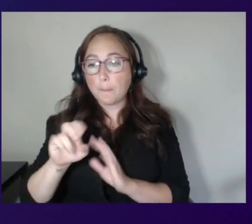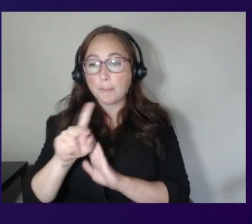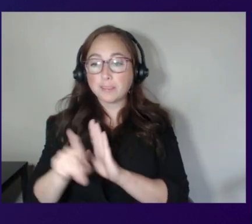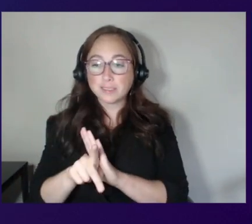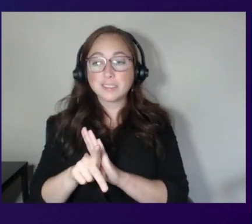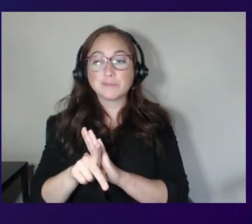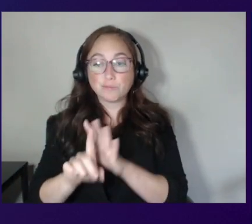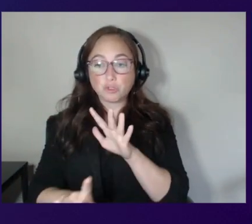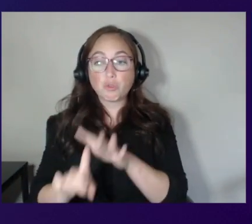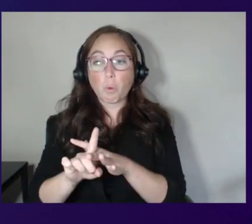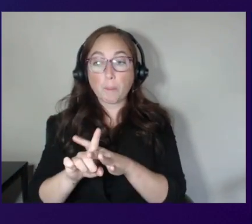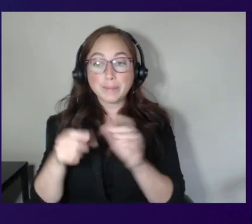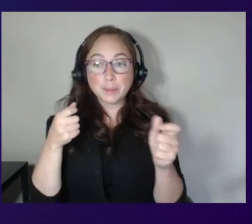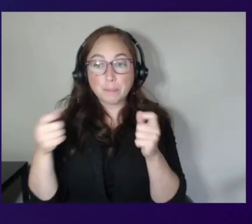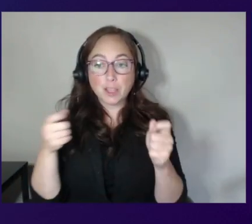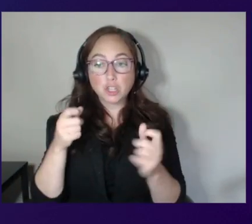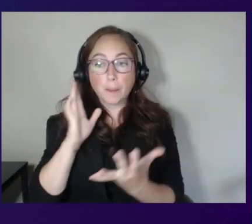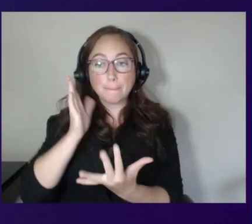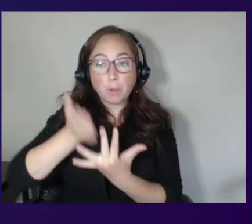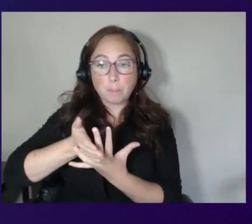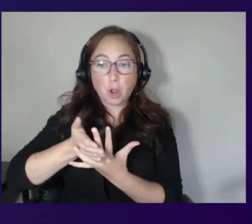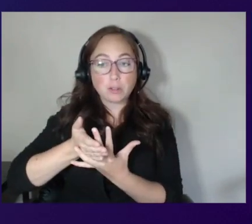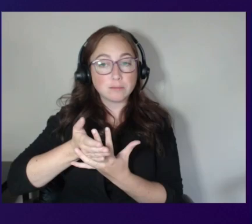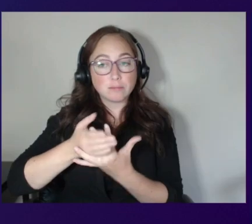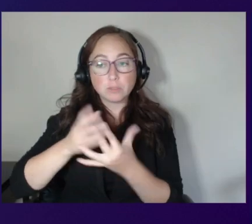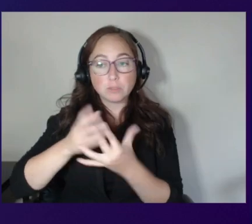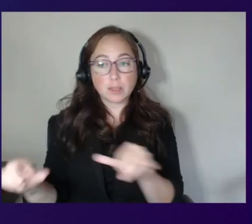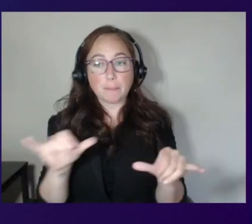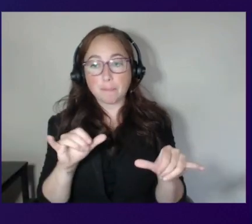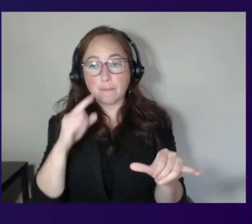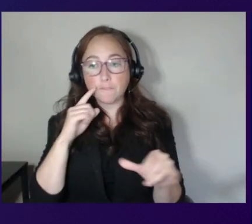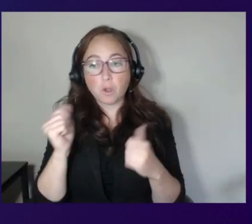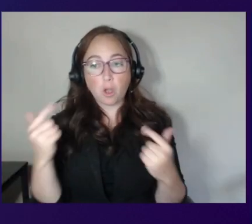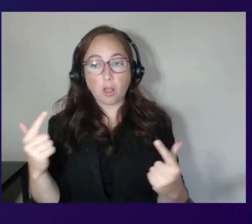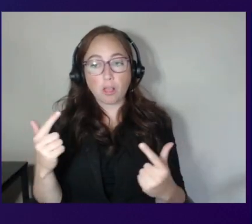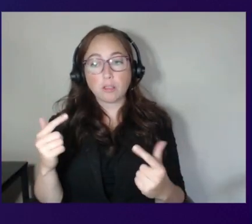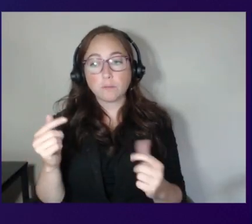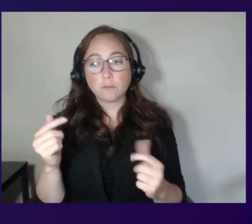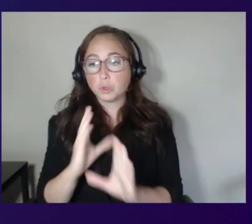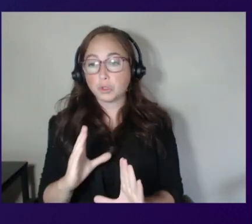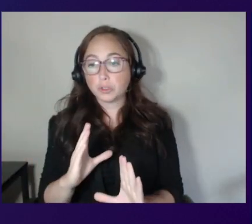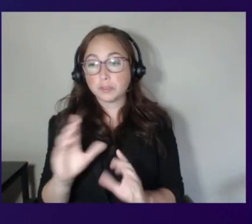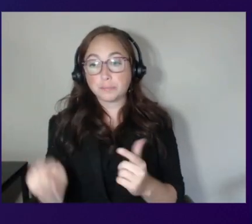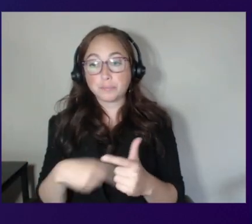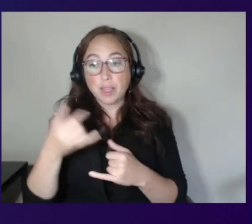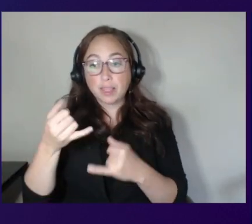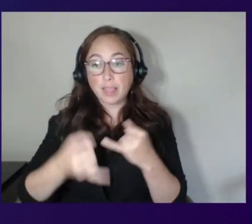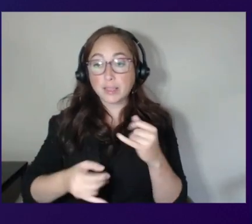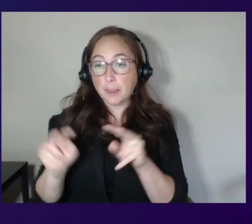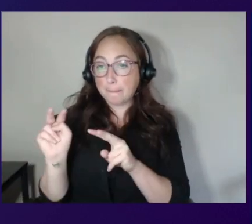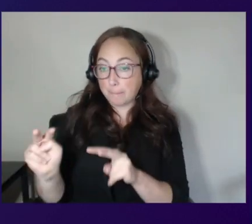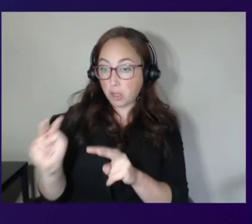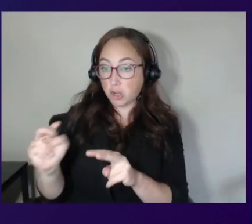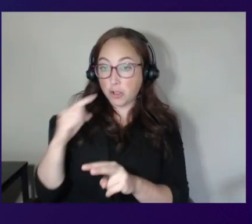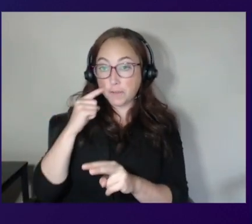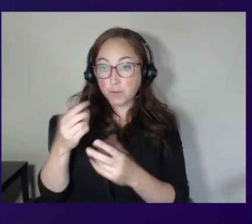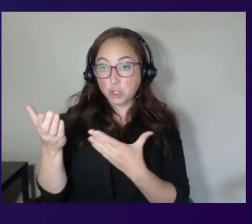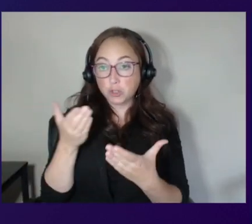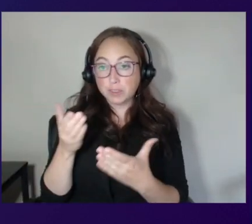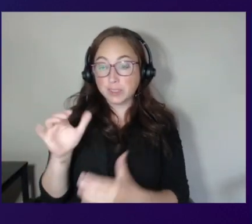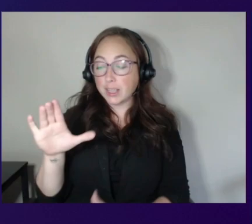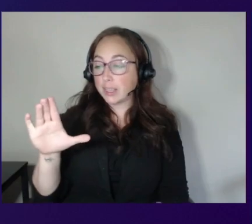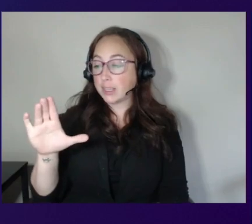So every user gets the same set of bookmarks. Oh, cool. All right. Sweet. And then last, we've got the monitoring for the service. This is stuff like CloudWatch for